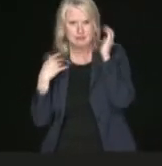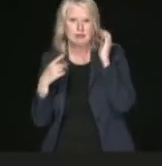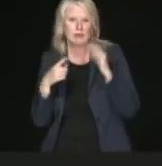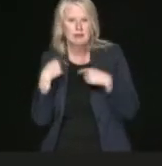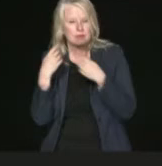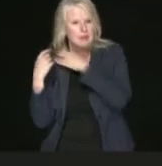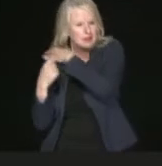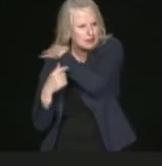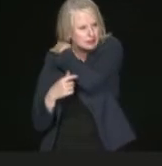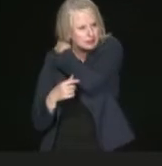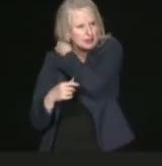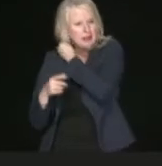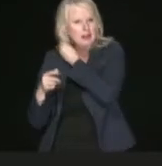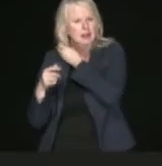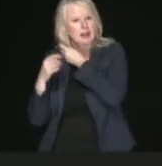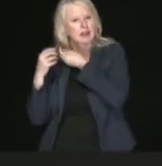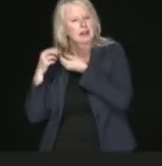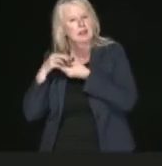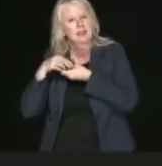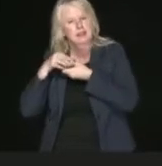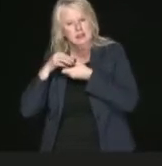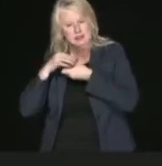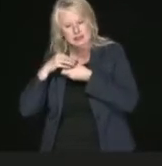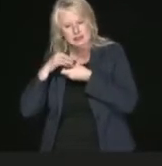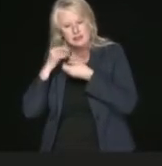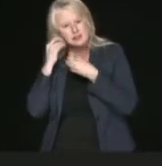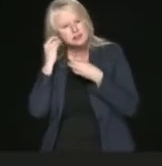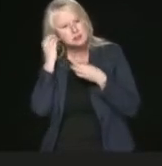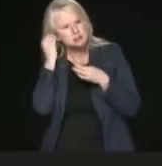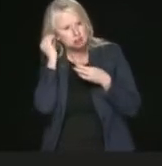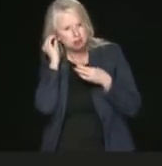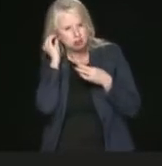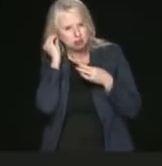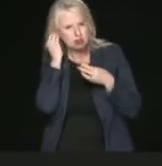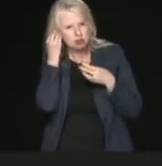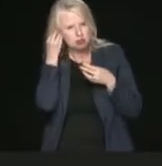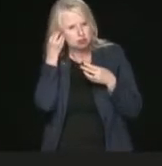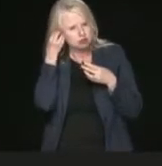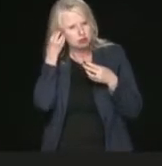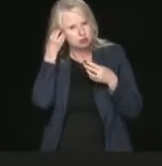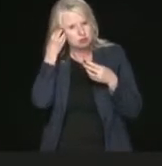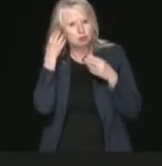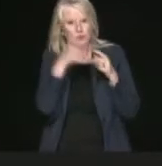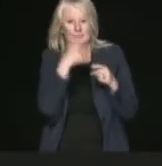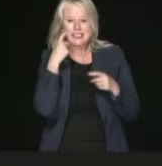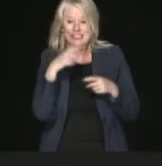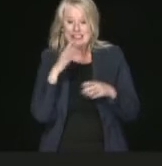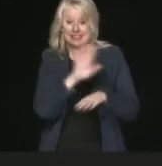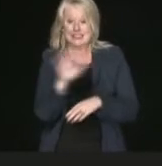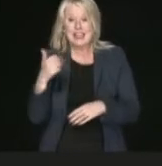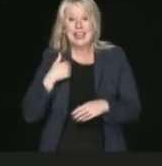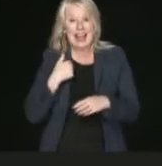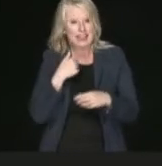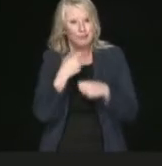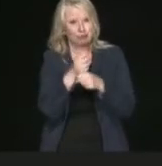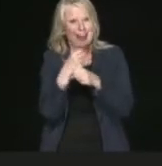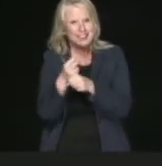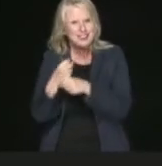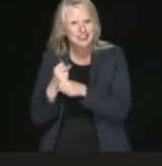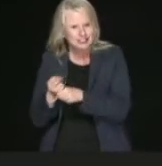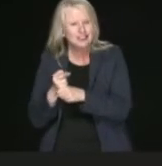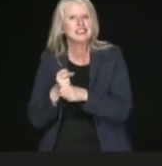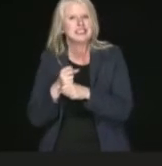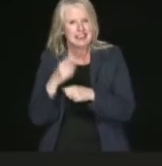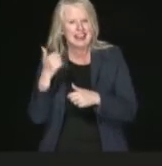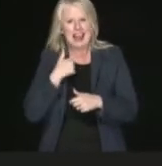about Canadian companies and retooling facilities in order to ramp up domestic production. And you just said in one of your previous answers that the government can move quickly when it needs